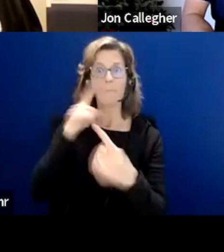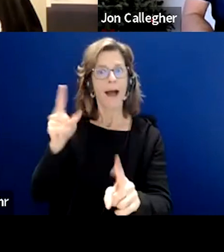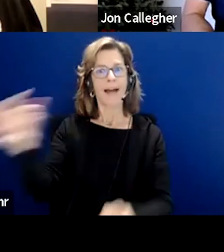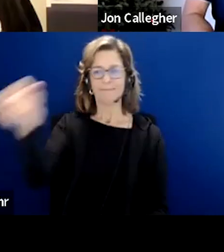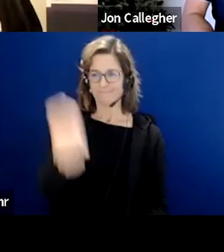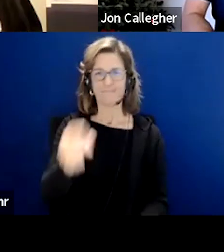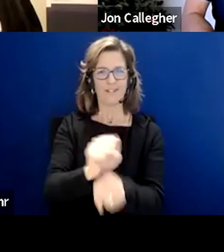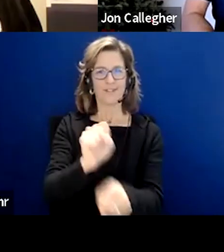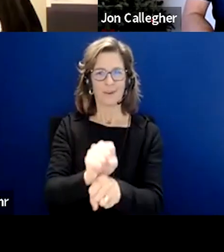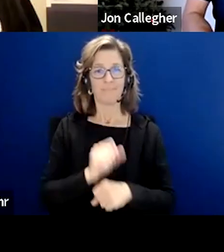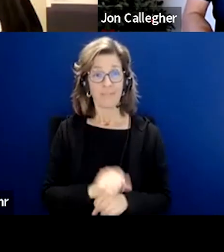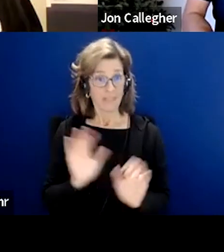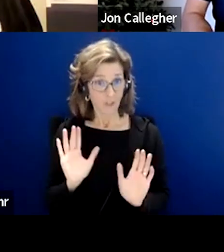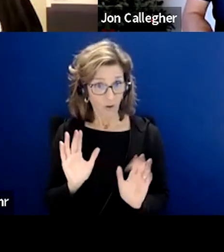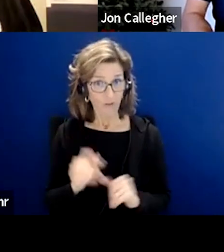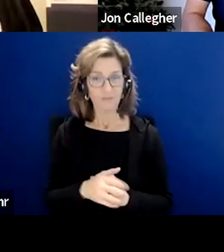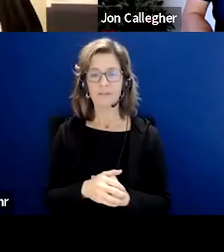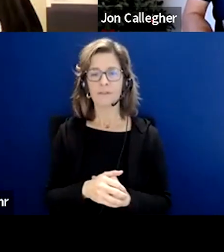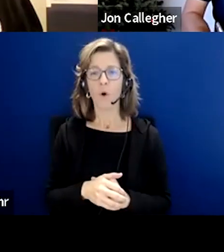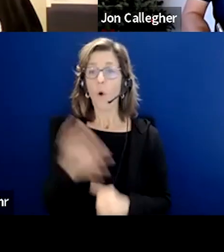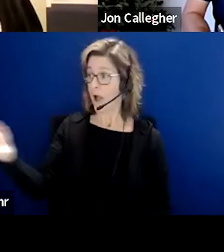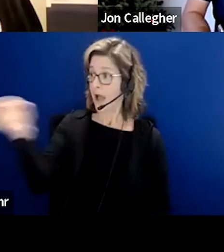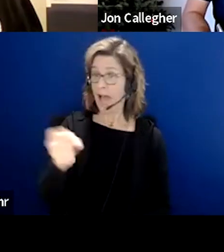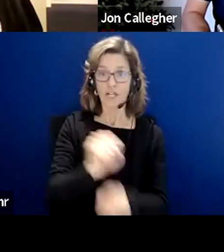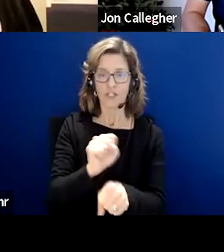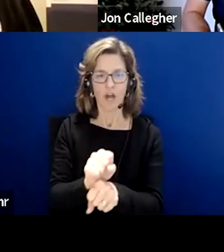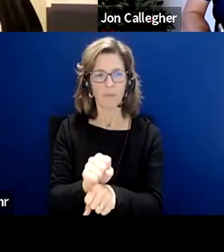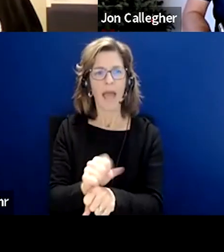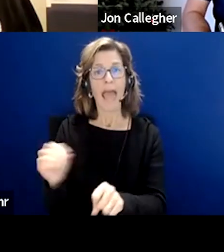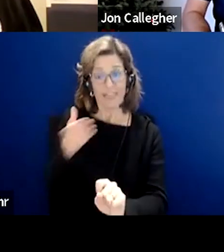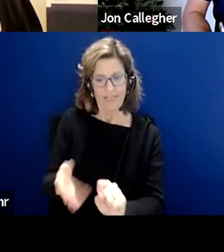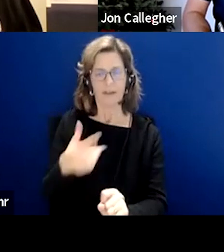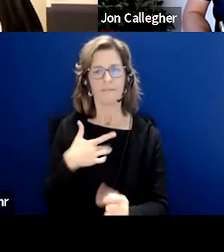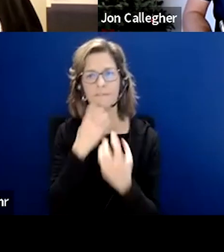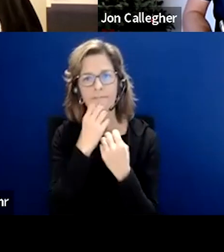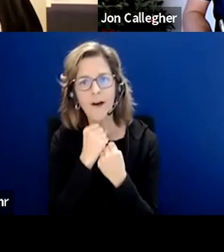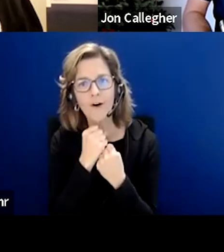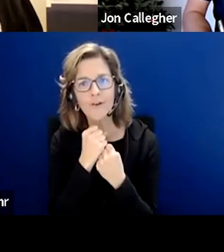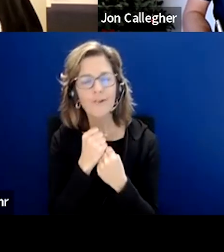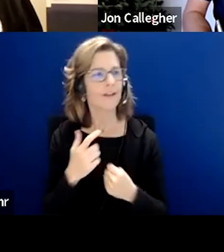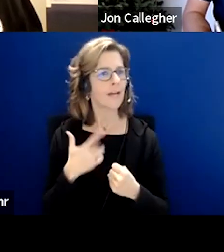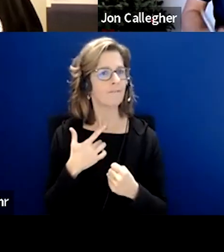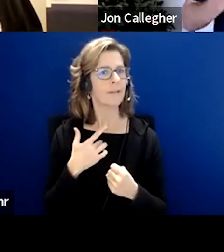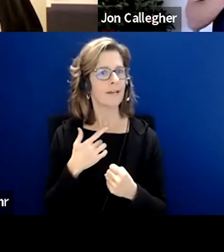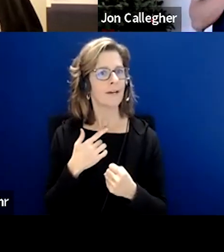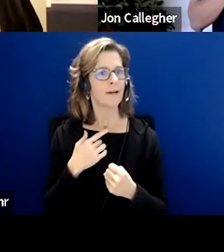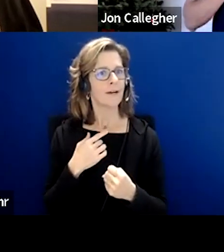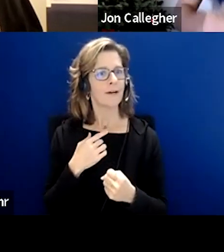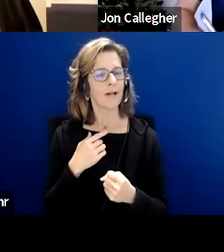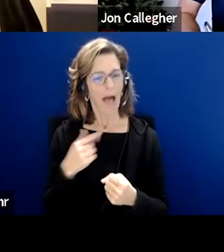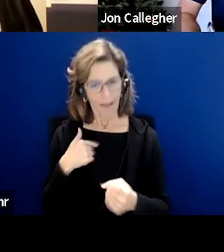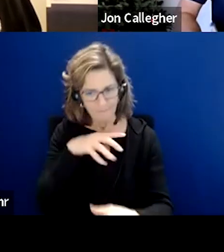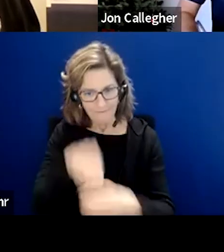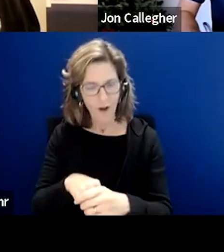to get a job where we feel like we're valued and we feel like we can contribute